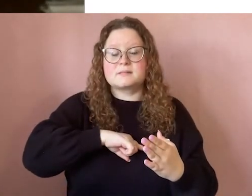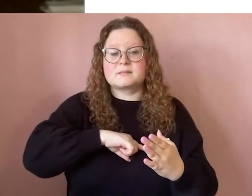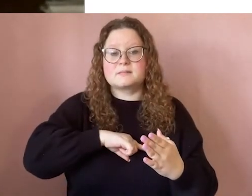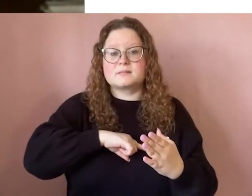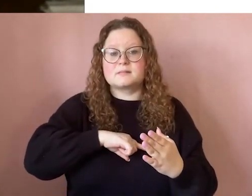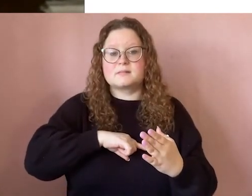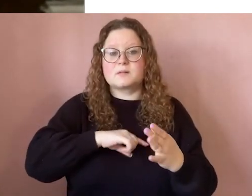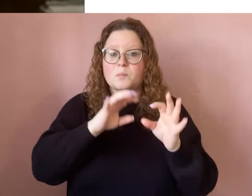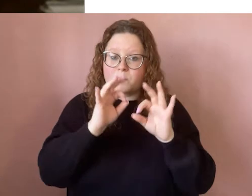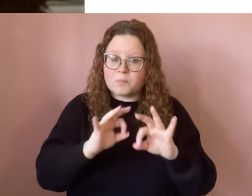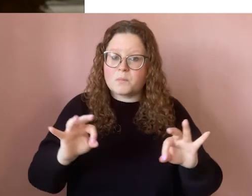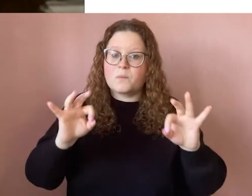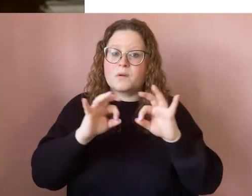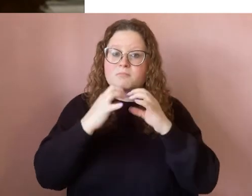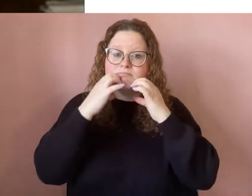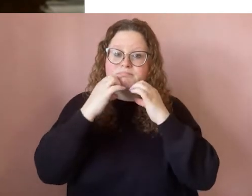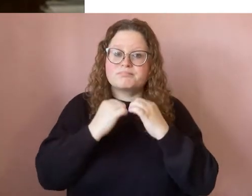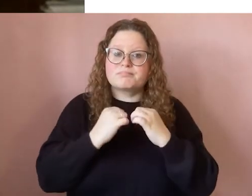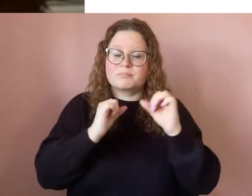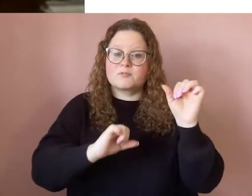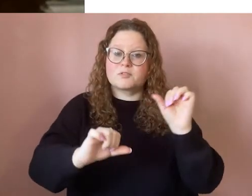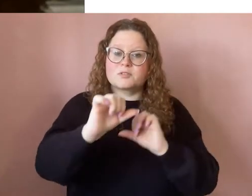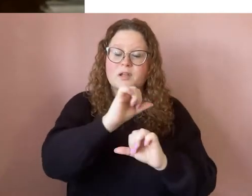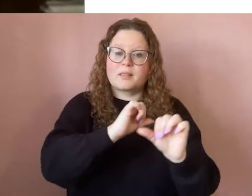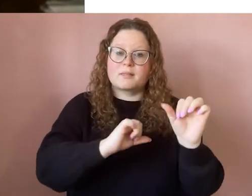all as this pandemic